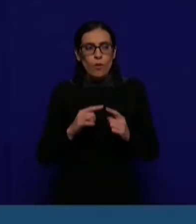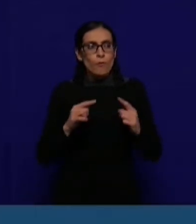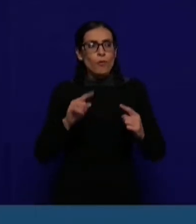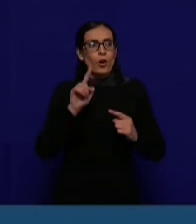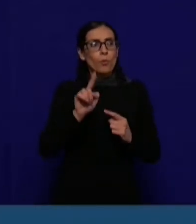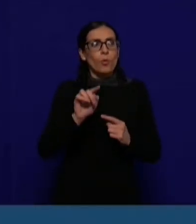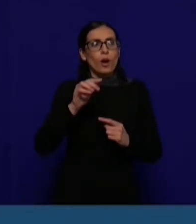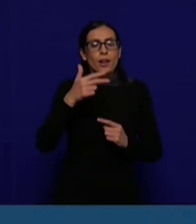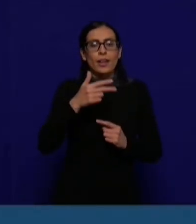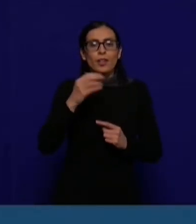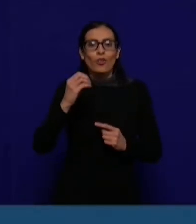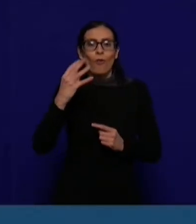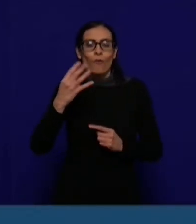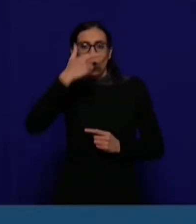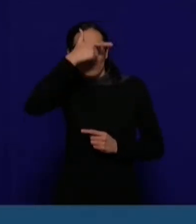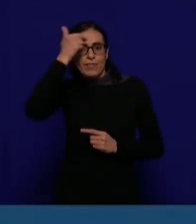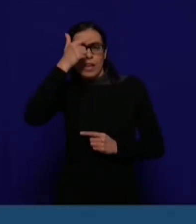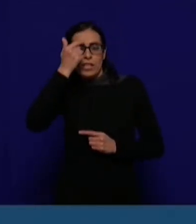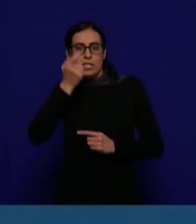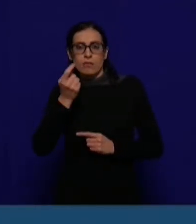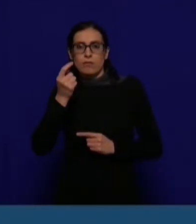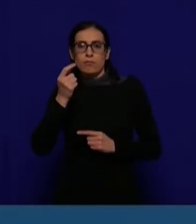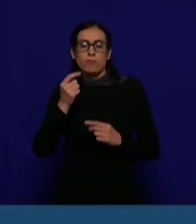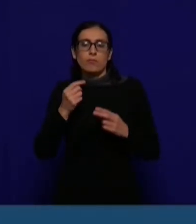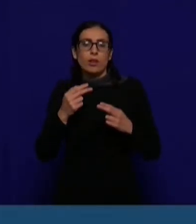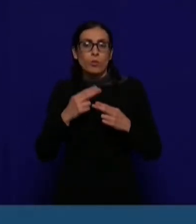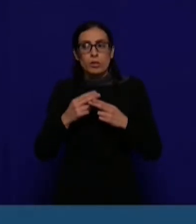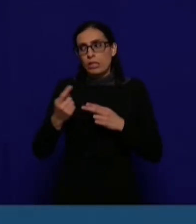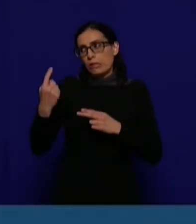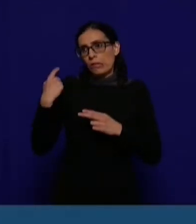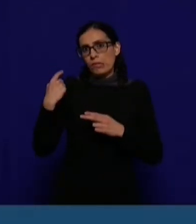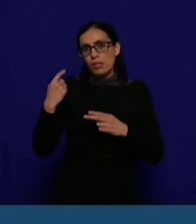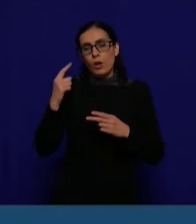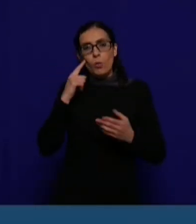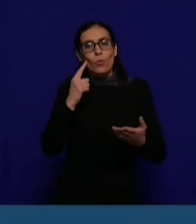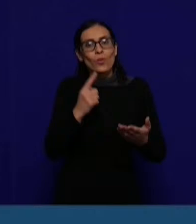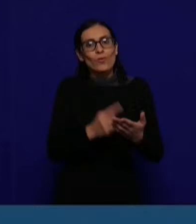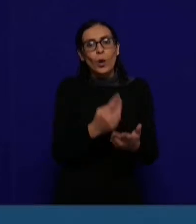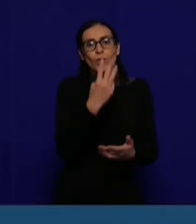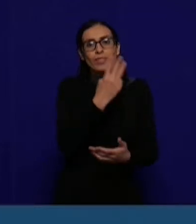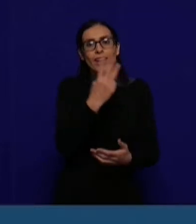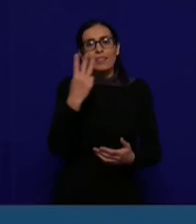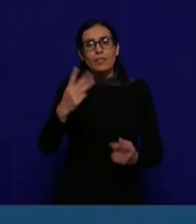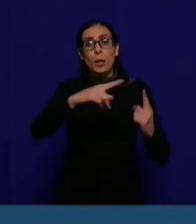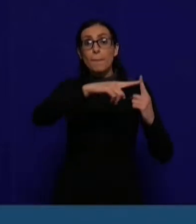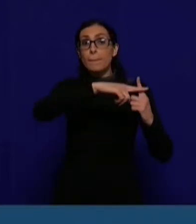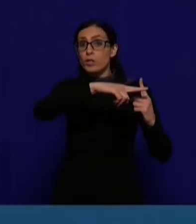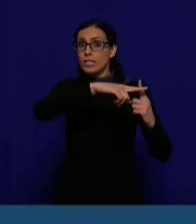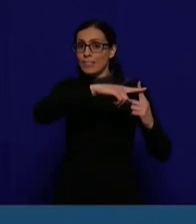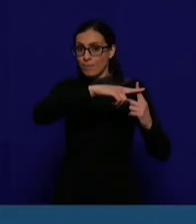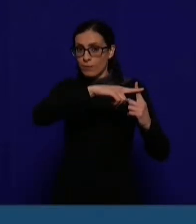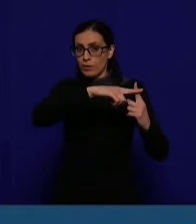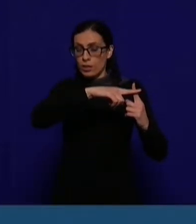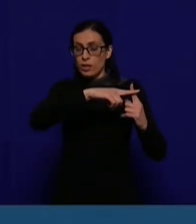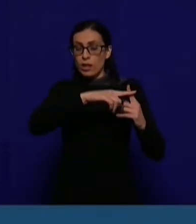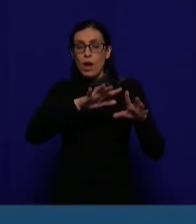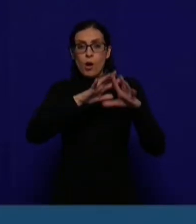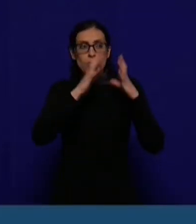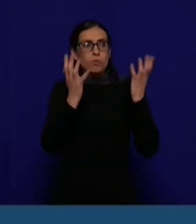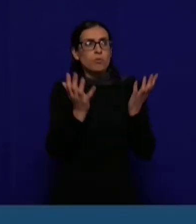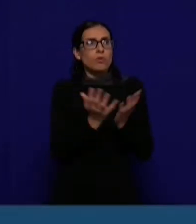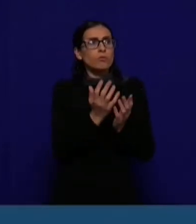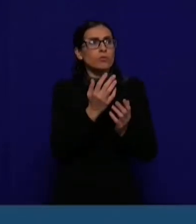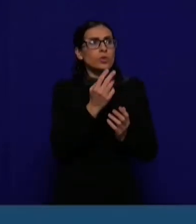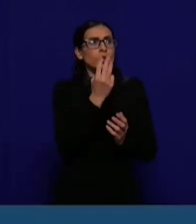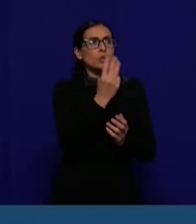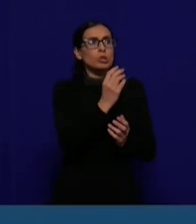1,804 tests that we did yesterday, we had 33 cases. So the total number of cases is 30,129. We